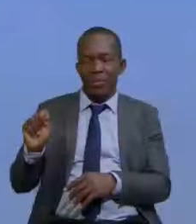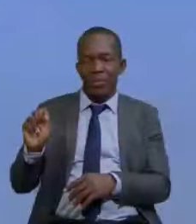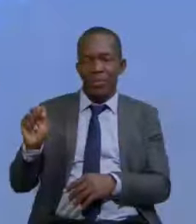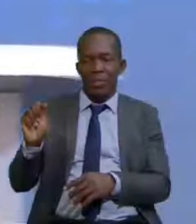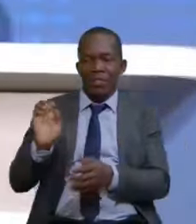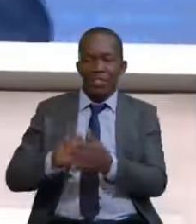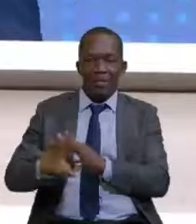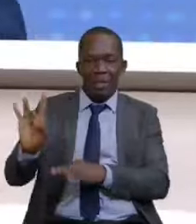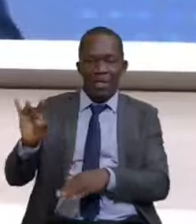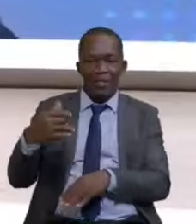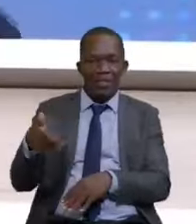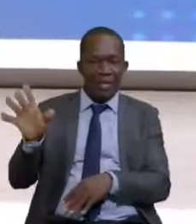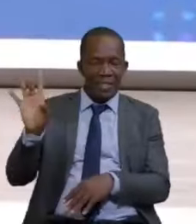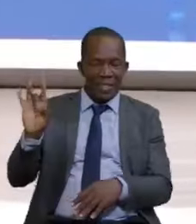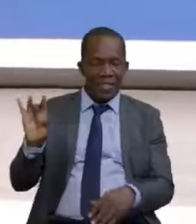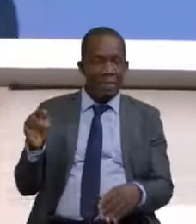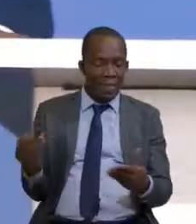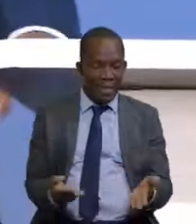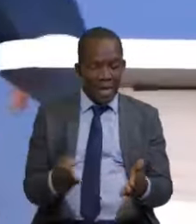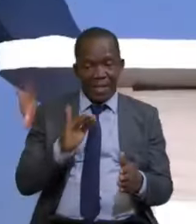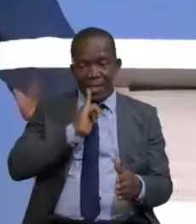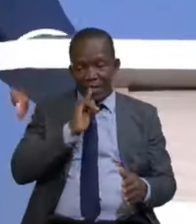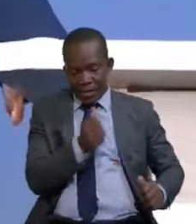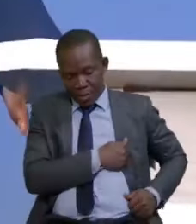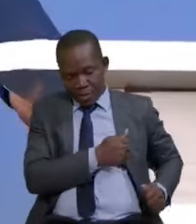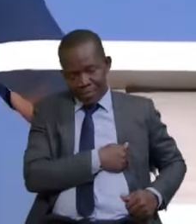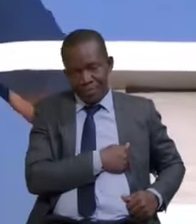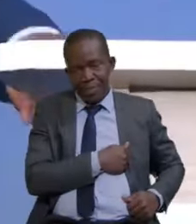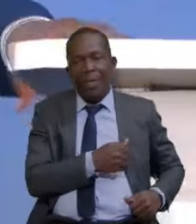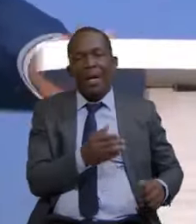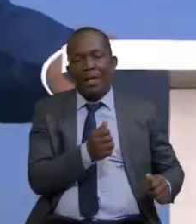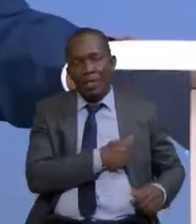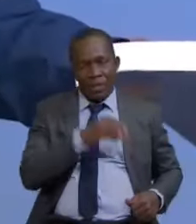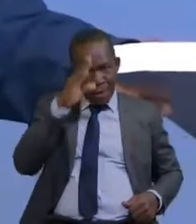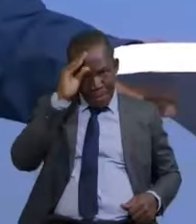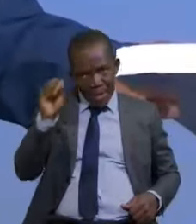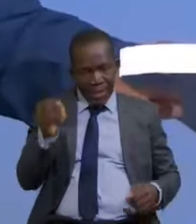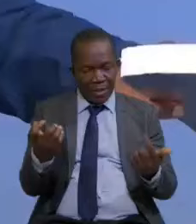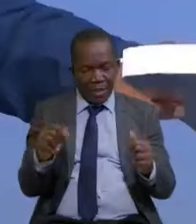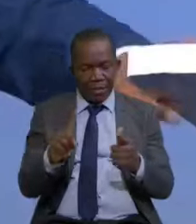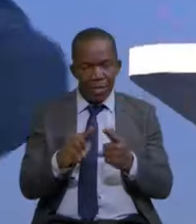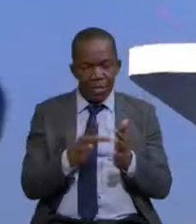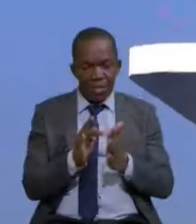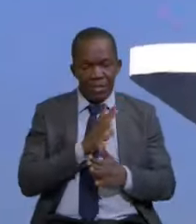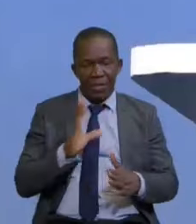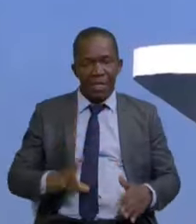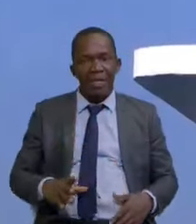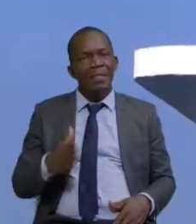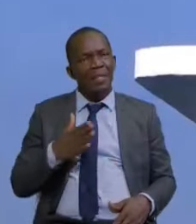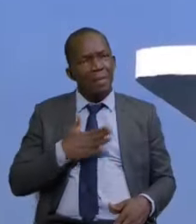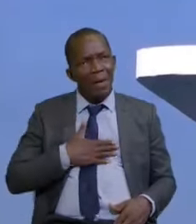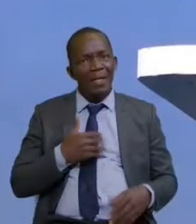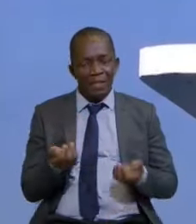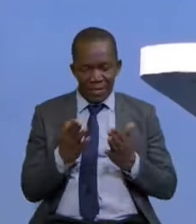centurion came to the Lord Jesus Christ, and he said, my servant lies at home,